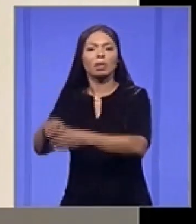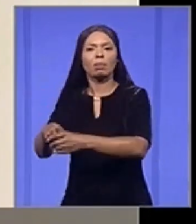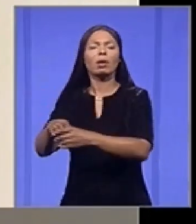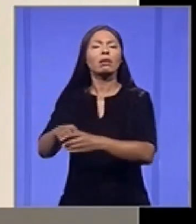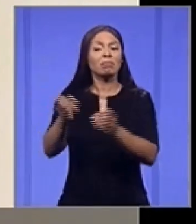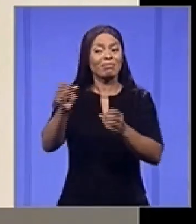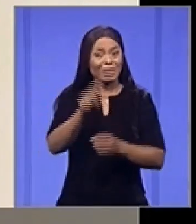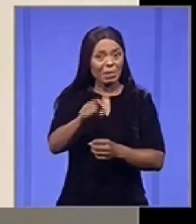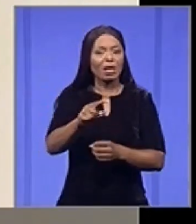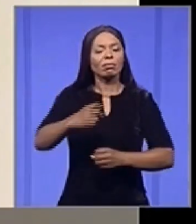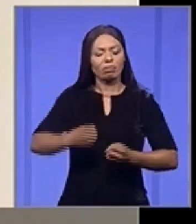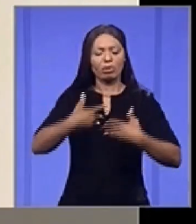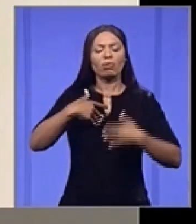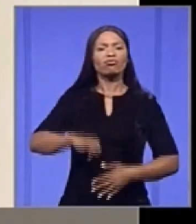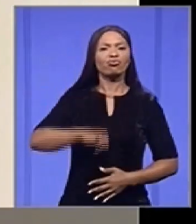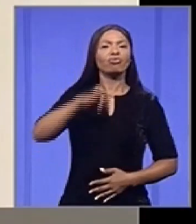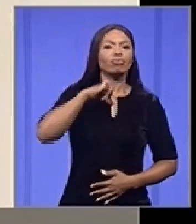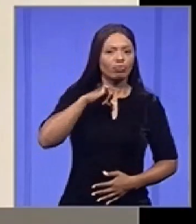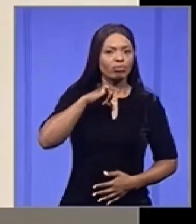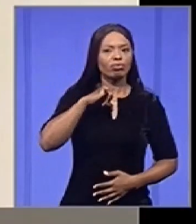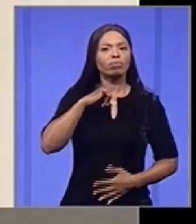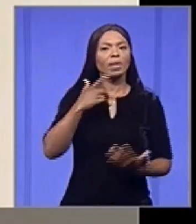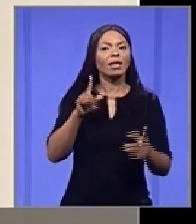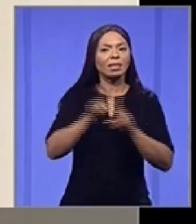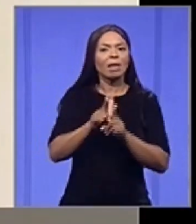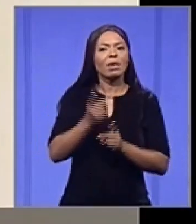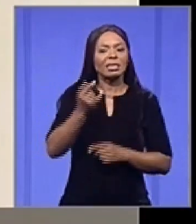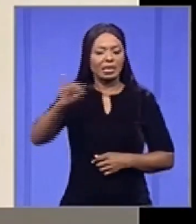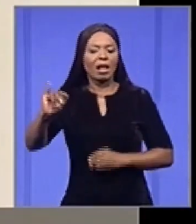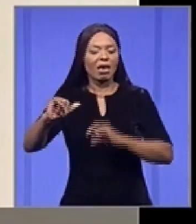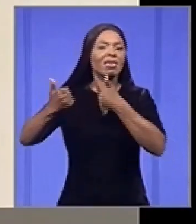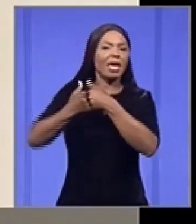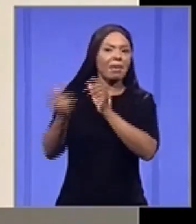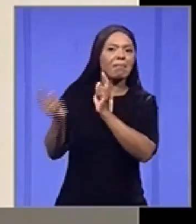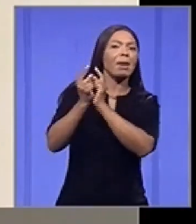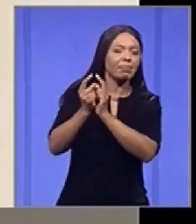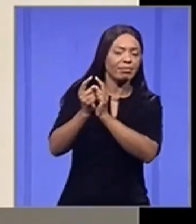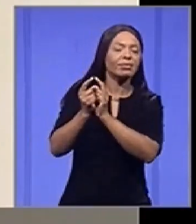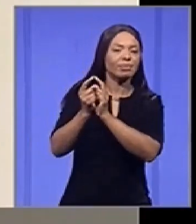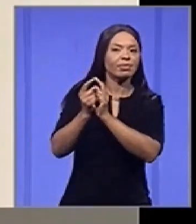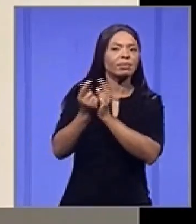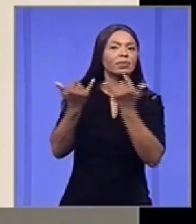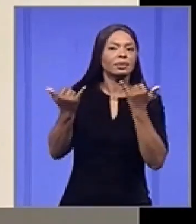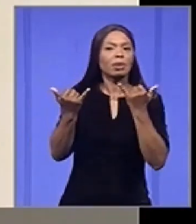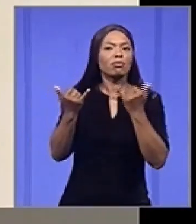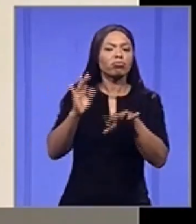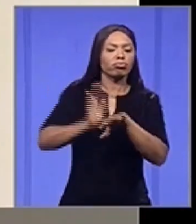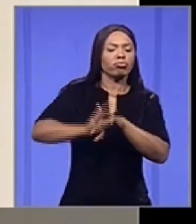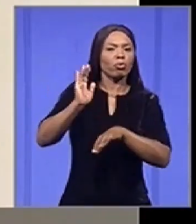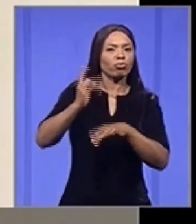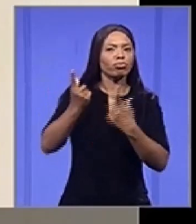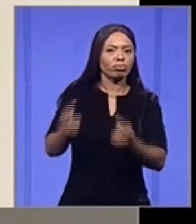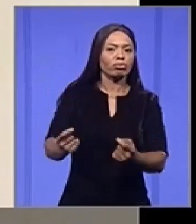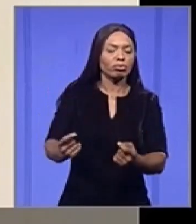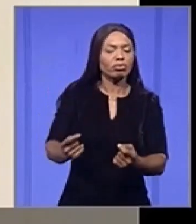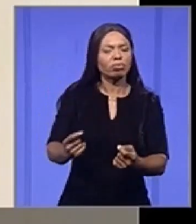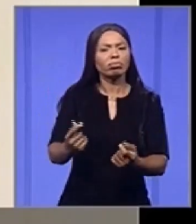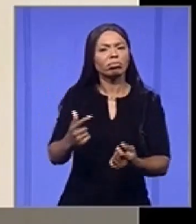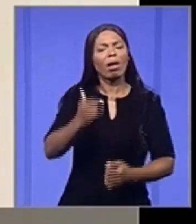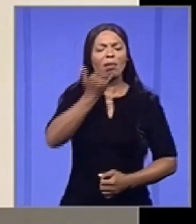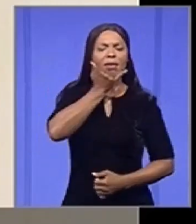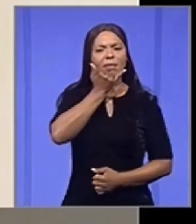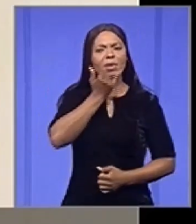very much aware that we still have a game to play for. We still have that position to be really proud about. So we all happy,